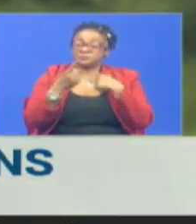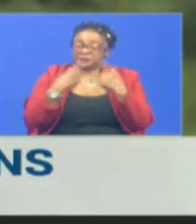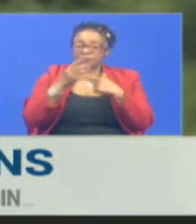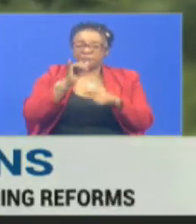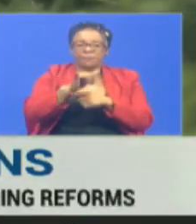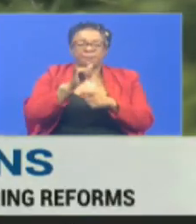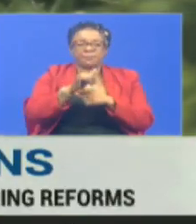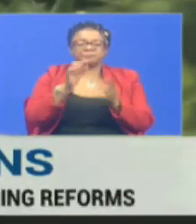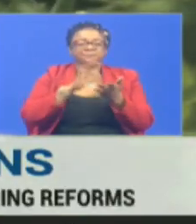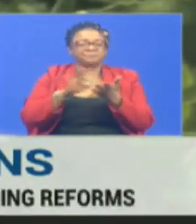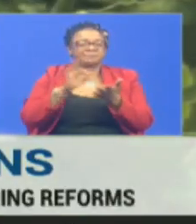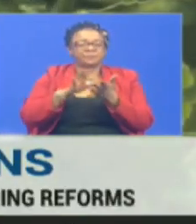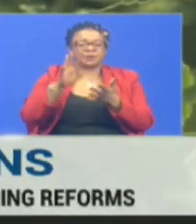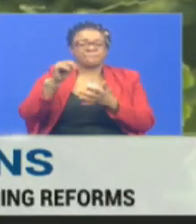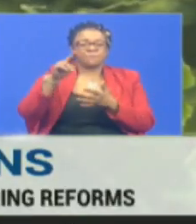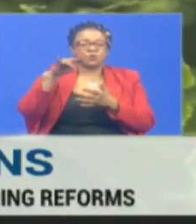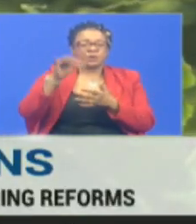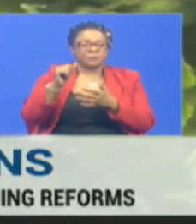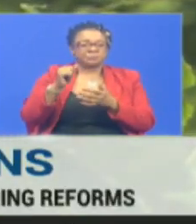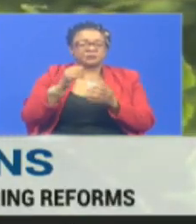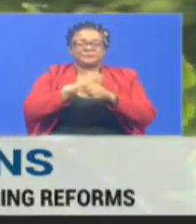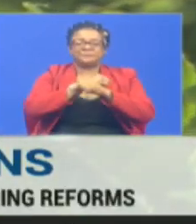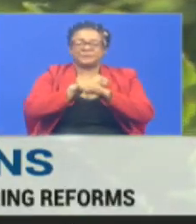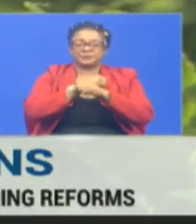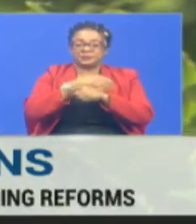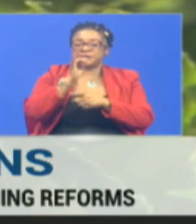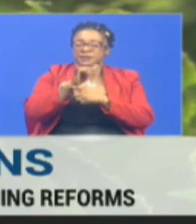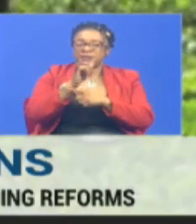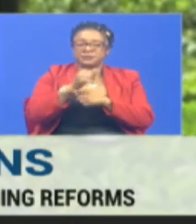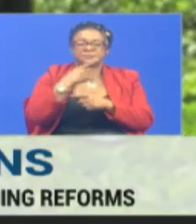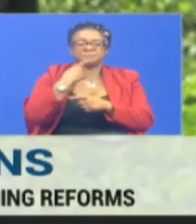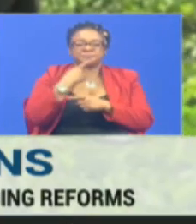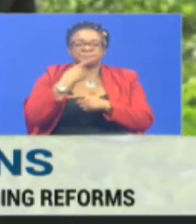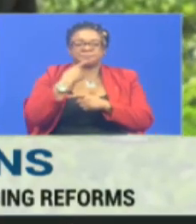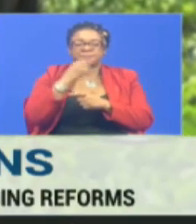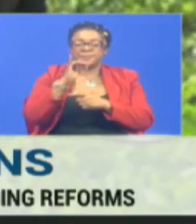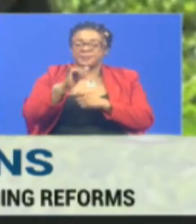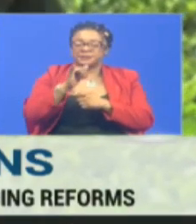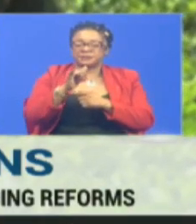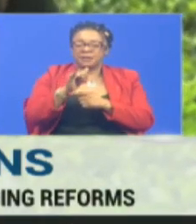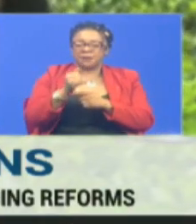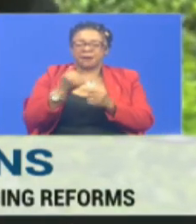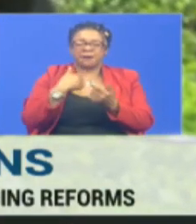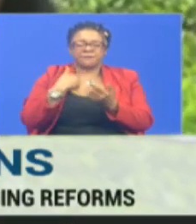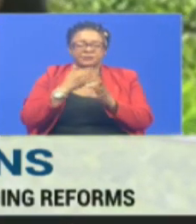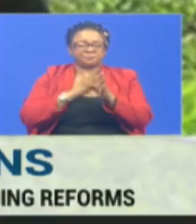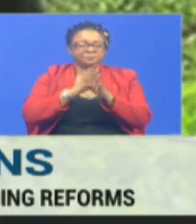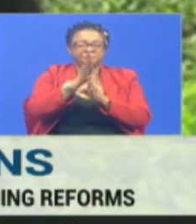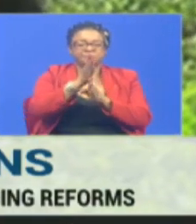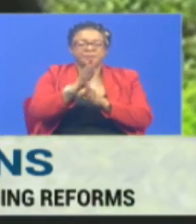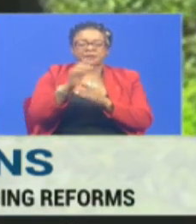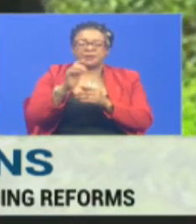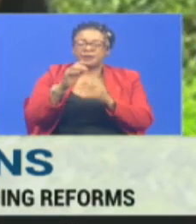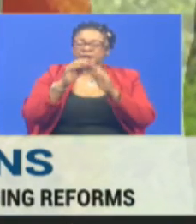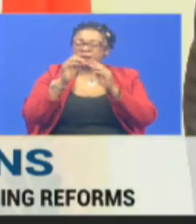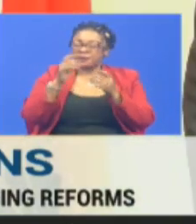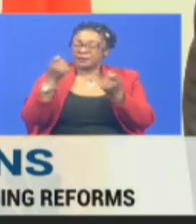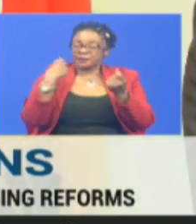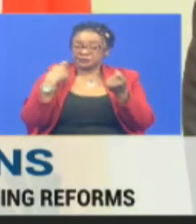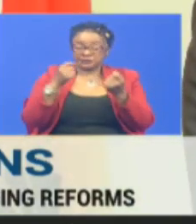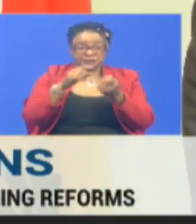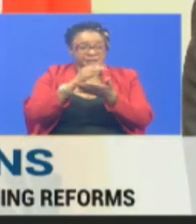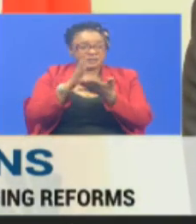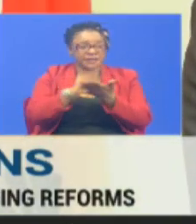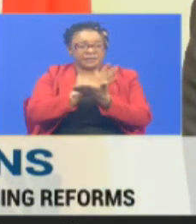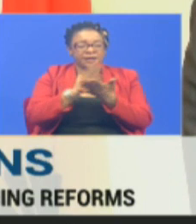Peter Munya defended the ongoing reforms, terming them as a step forward in the streamlining of the tea sector in the country. We,